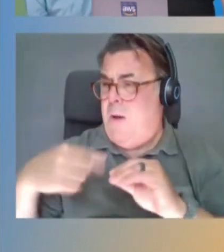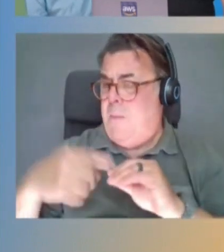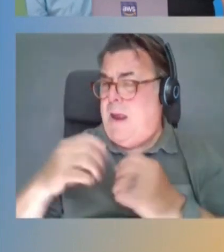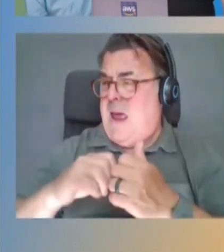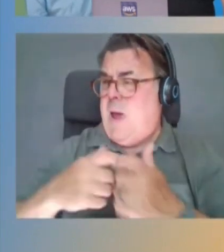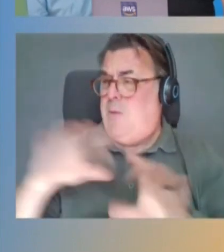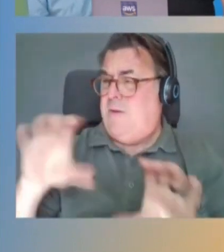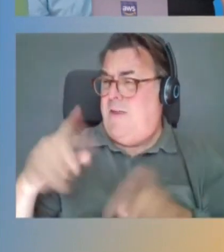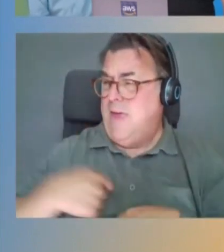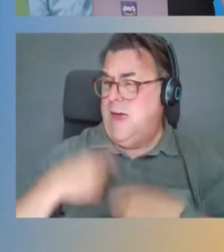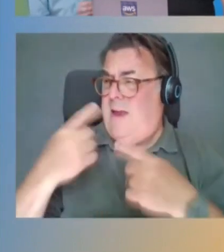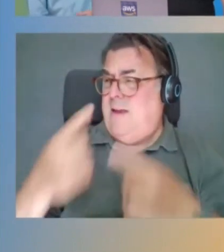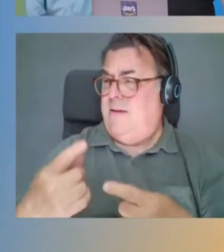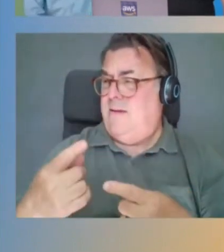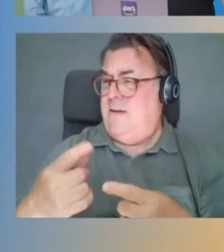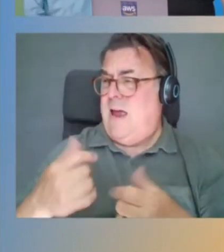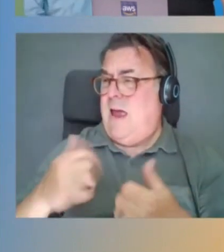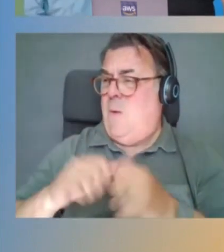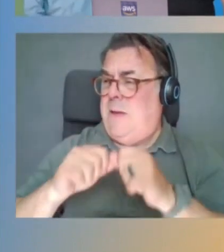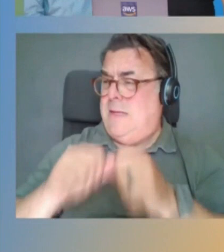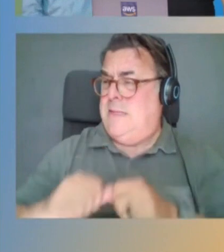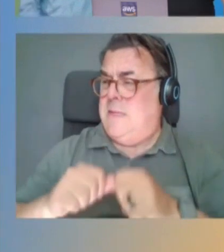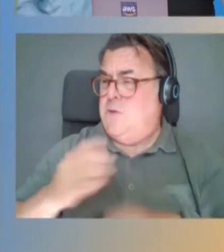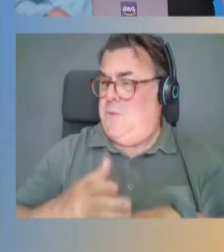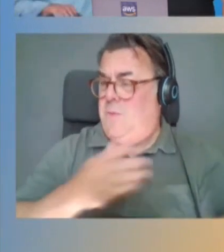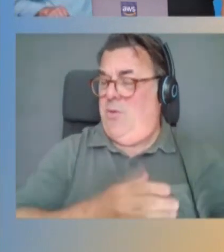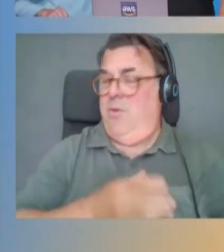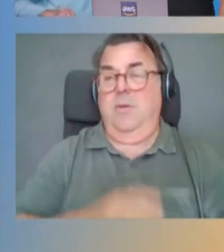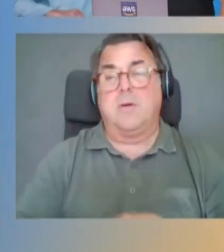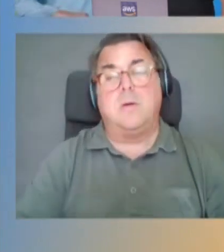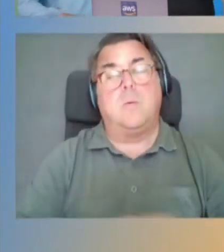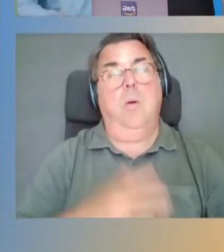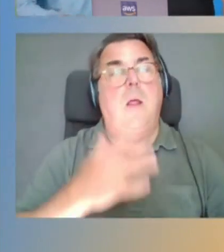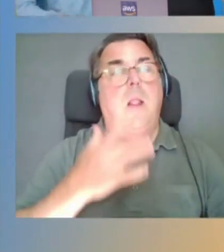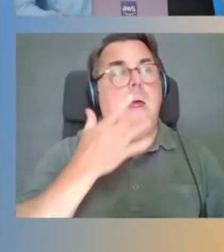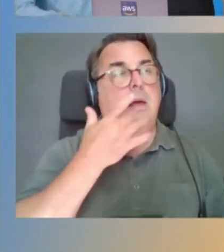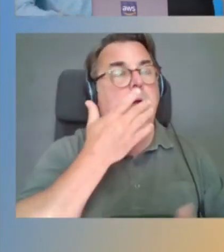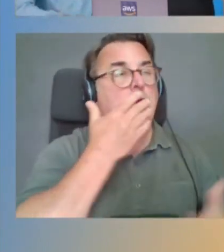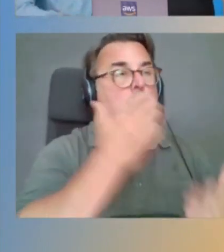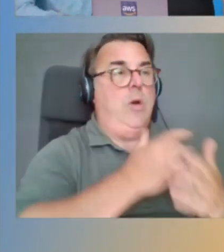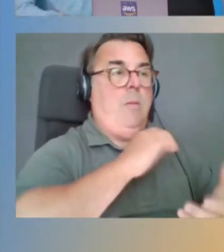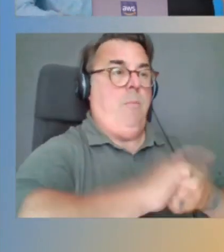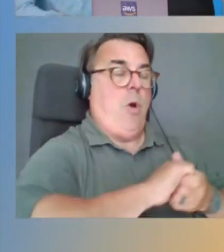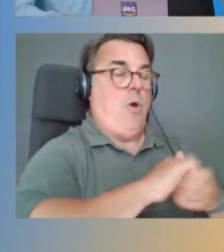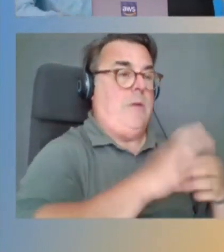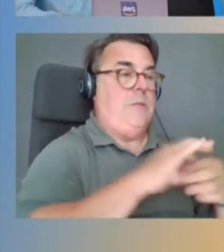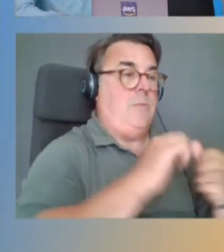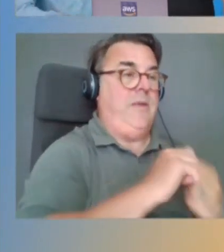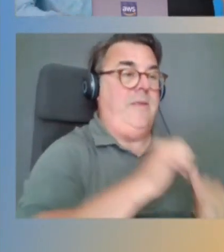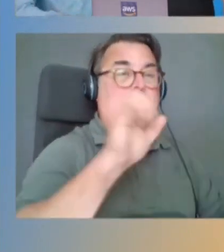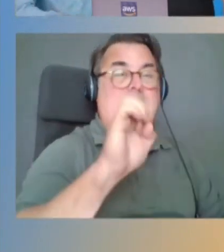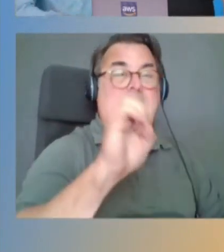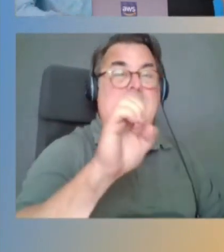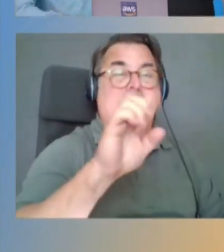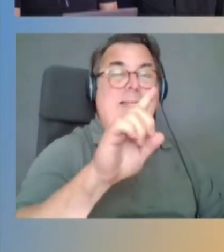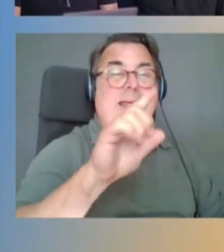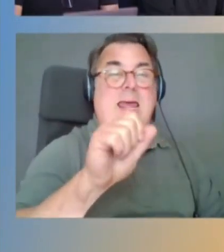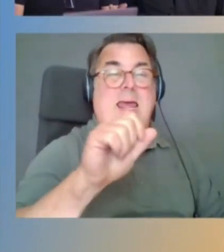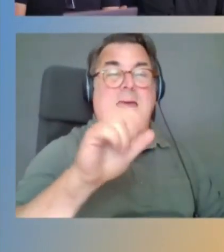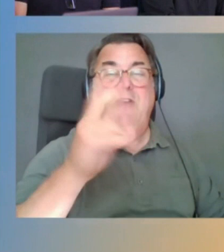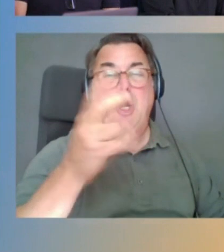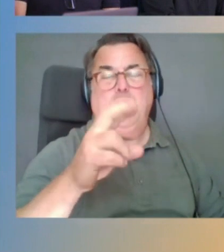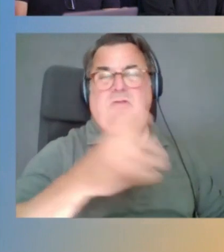relationship or continue to work on that. Yeah, we have great partner relationships with the EDA vendors, as they typically are called in this industry.